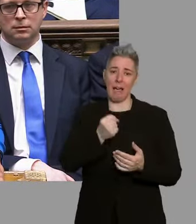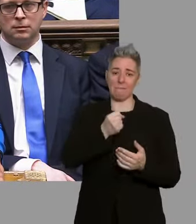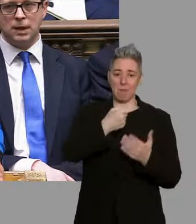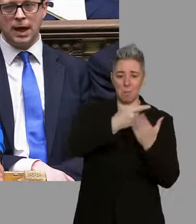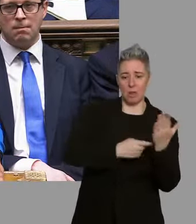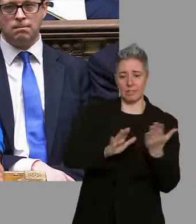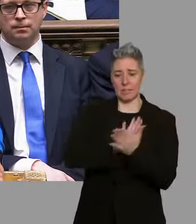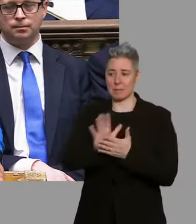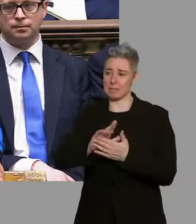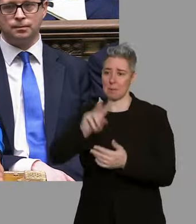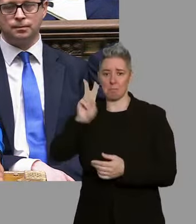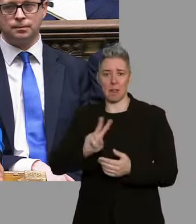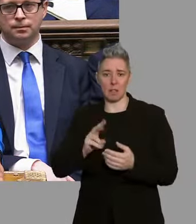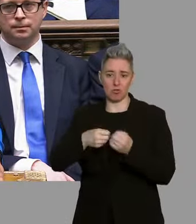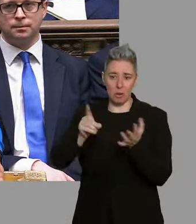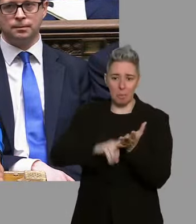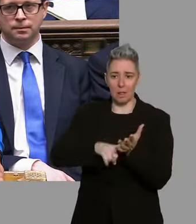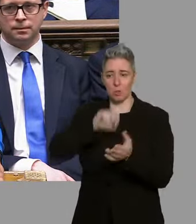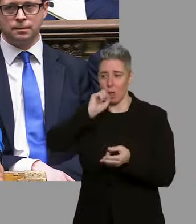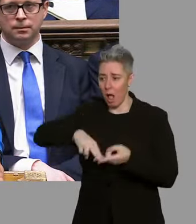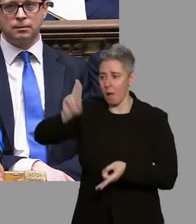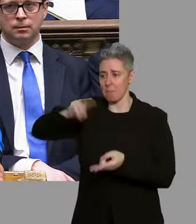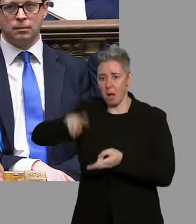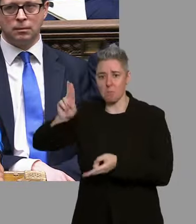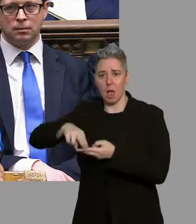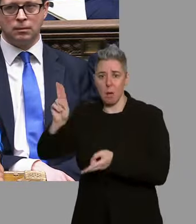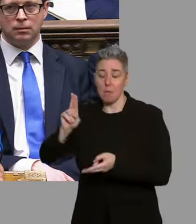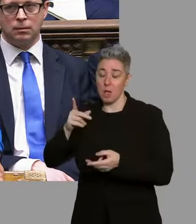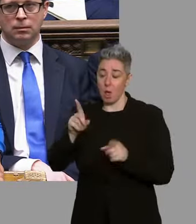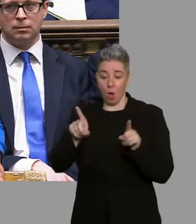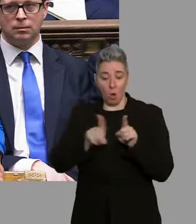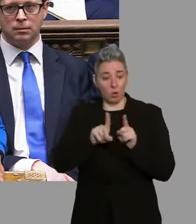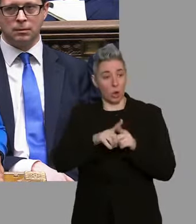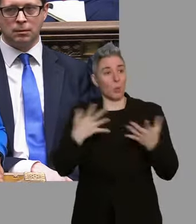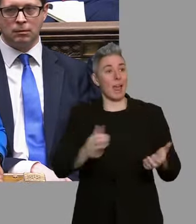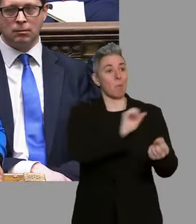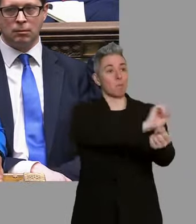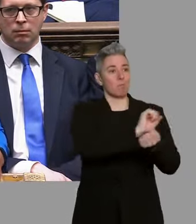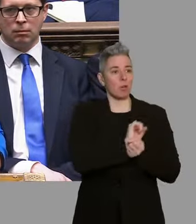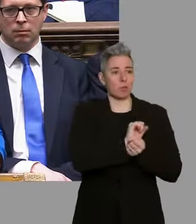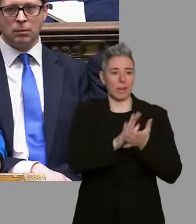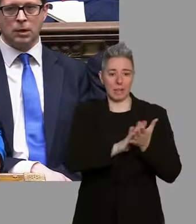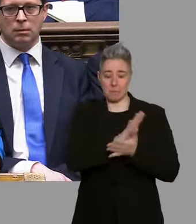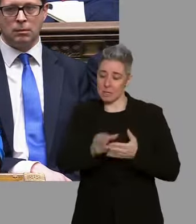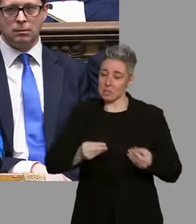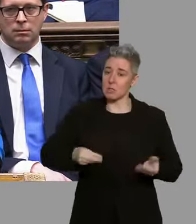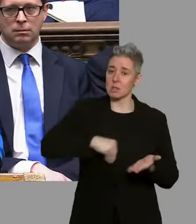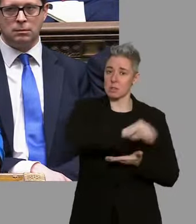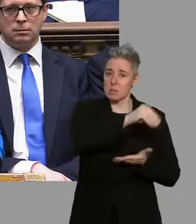debt interest than we do on schools and universities. The Prime